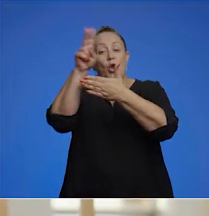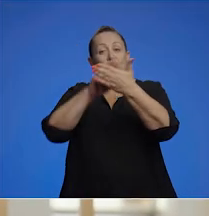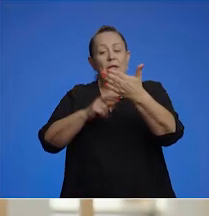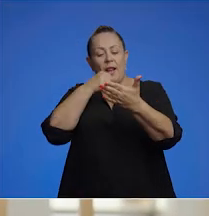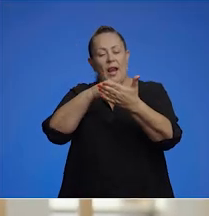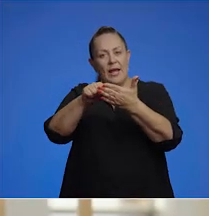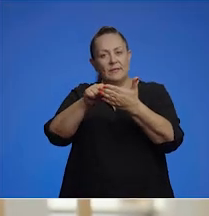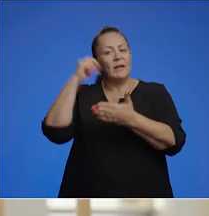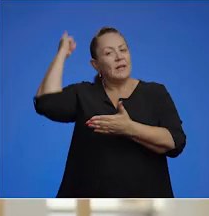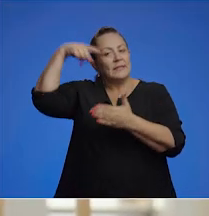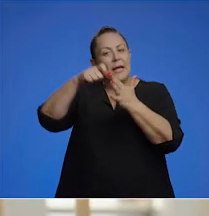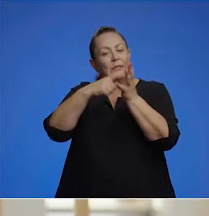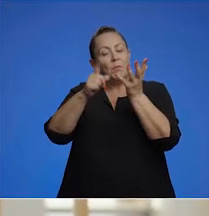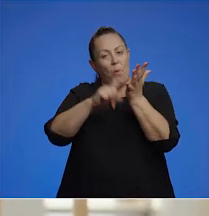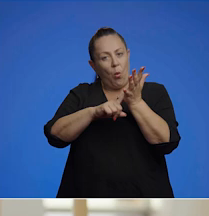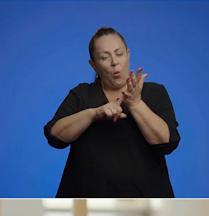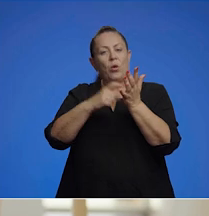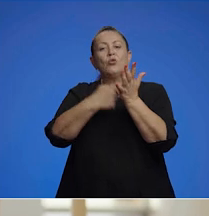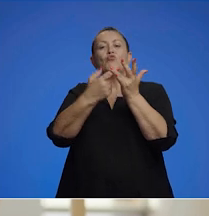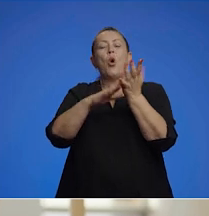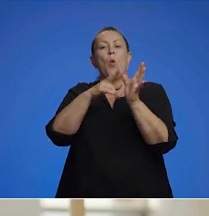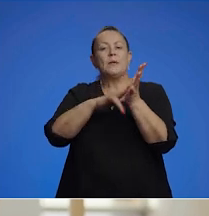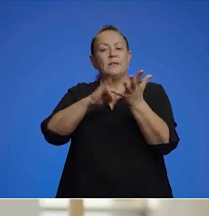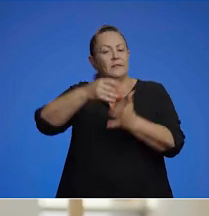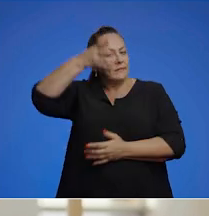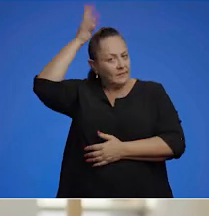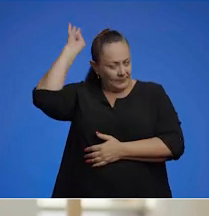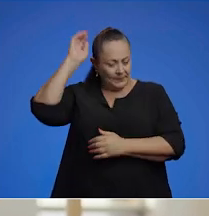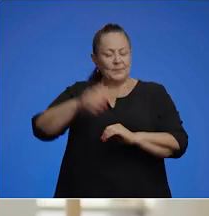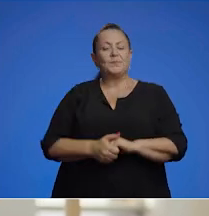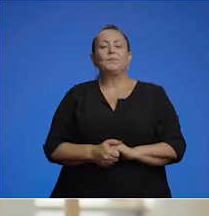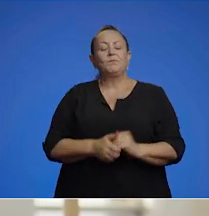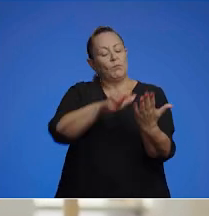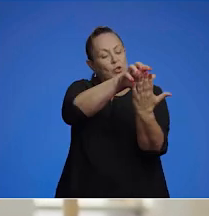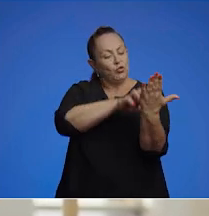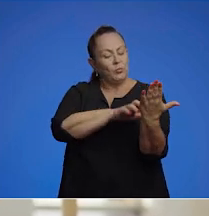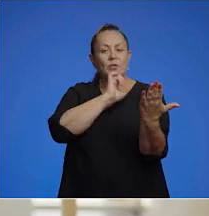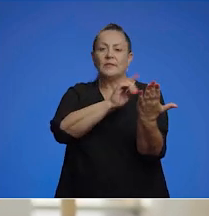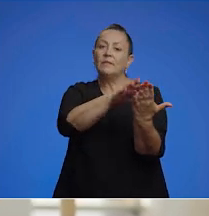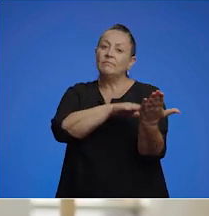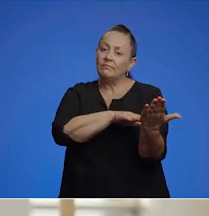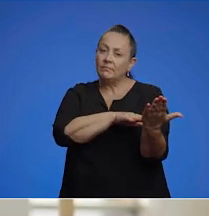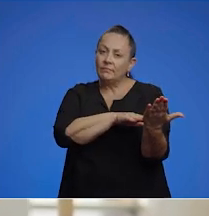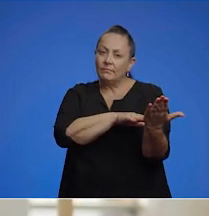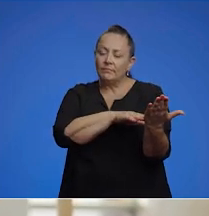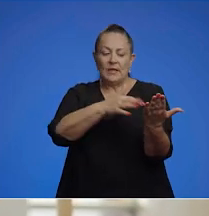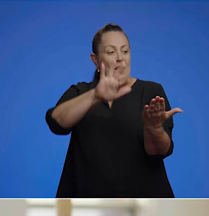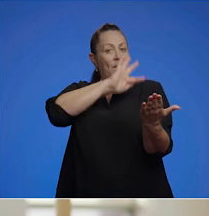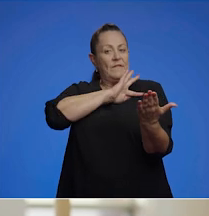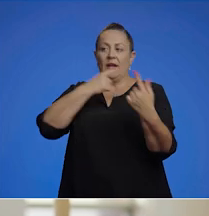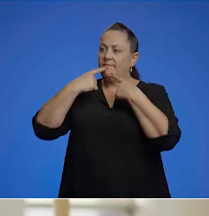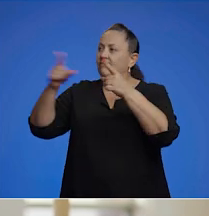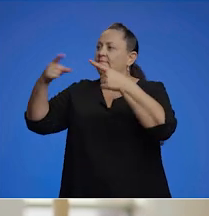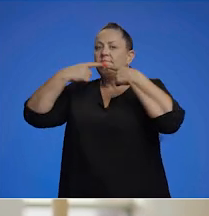Reading from the letter of St. Paul to the Romans. Scripture says, "The word that is the faith we